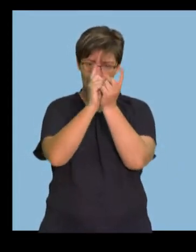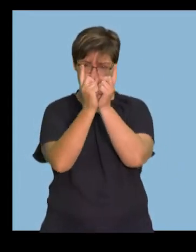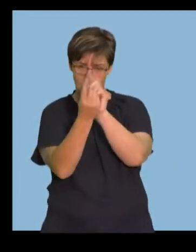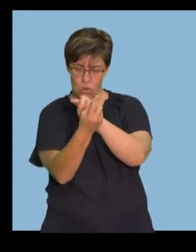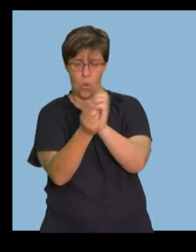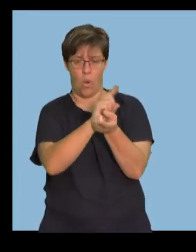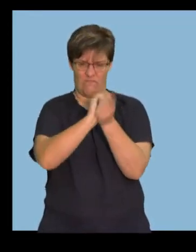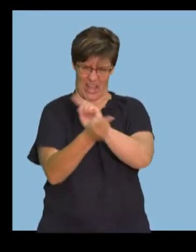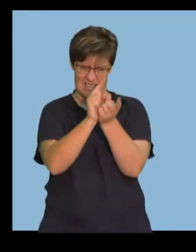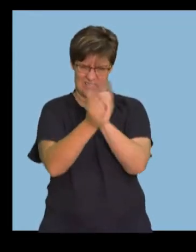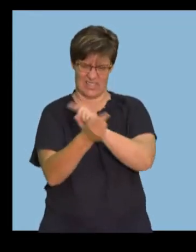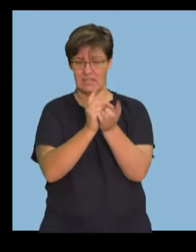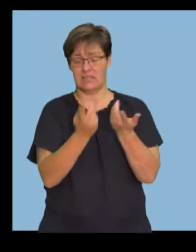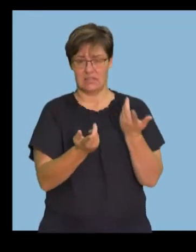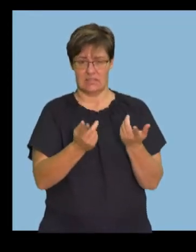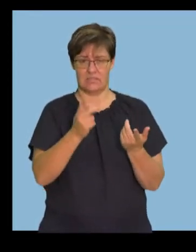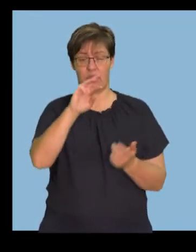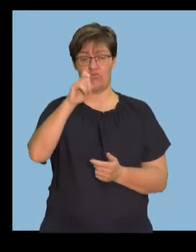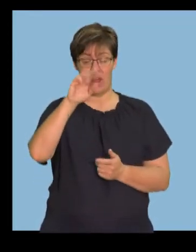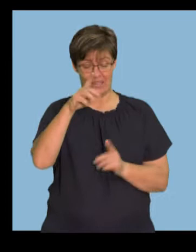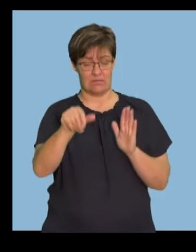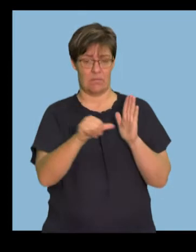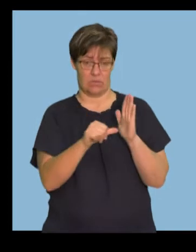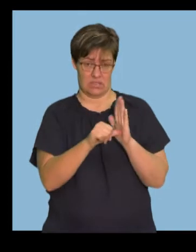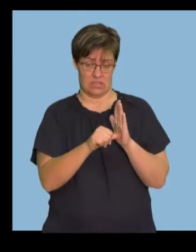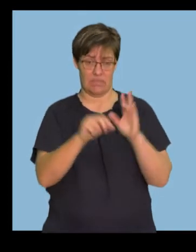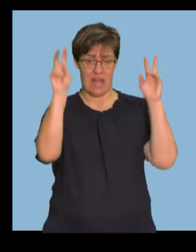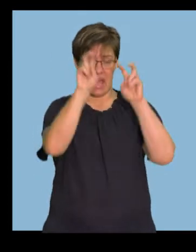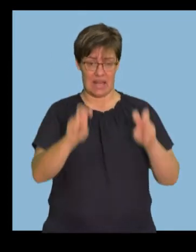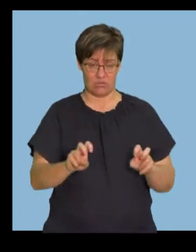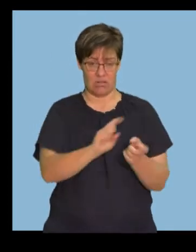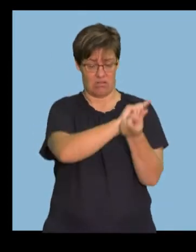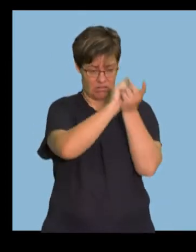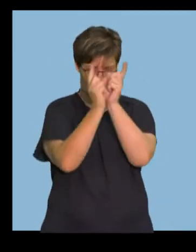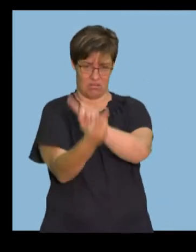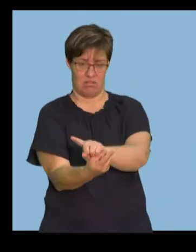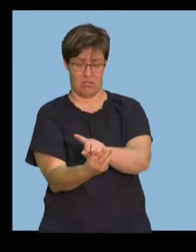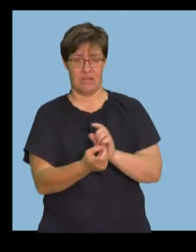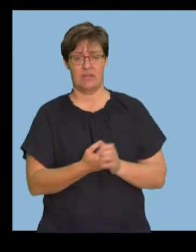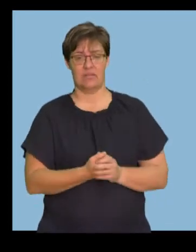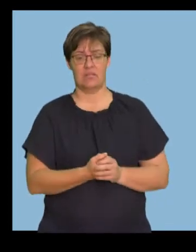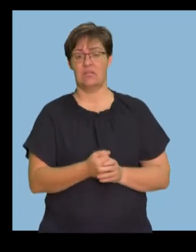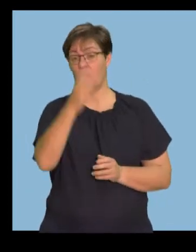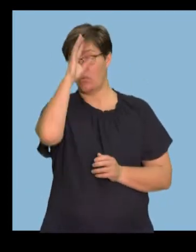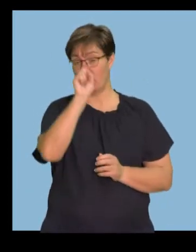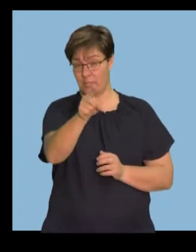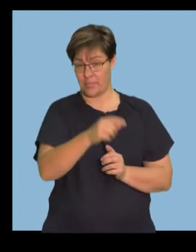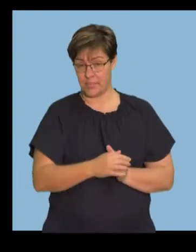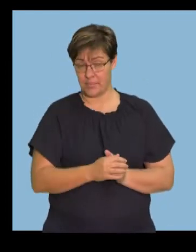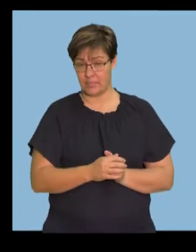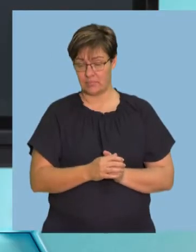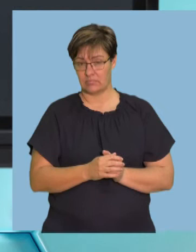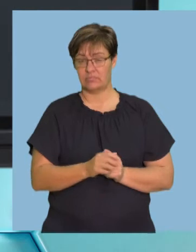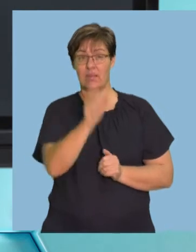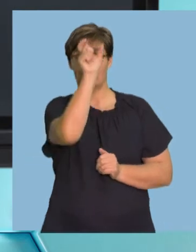circuit. Rate, that's the key word, and then electrical conversion is another key word. But remember,